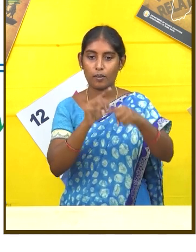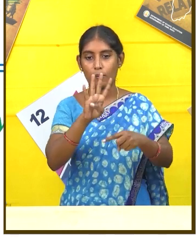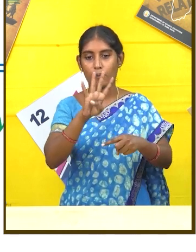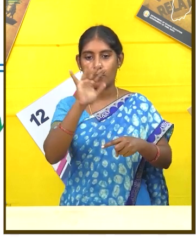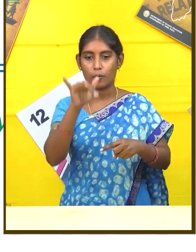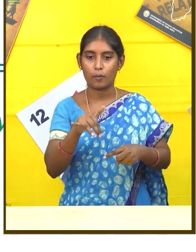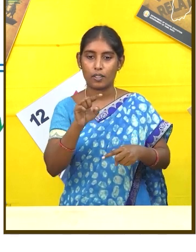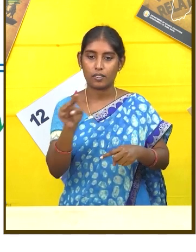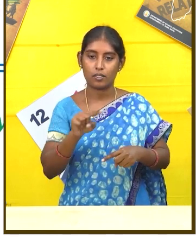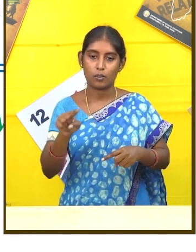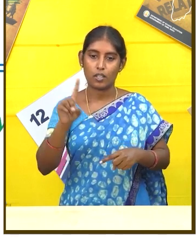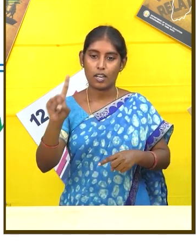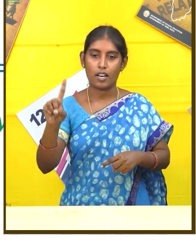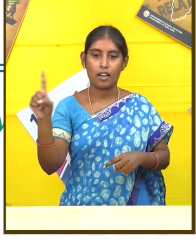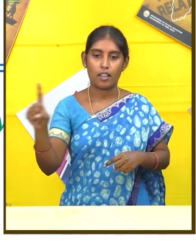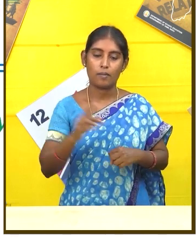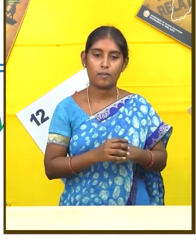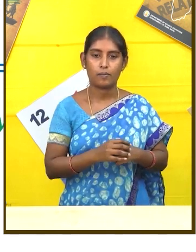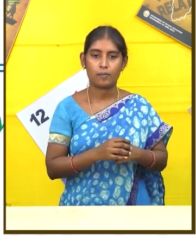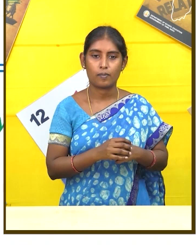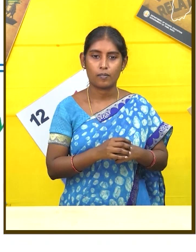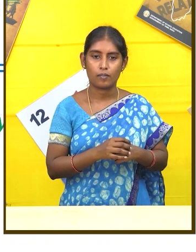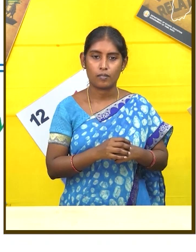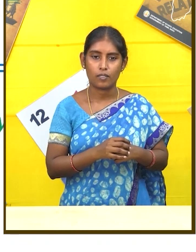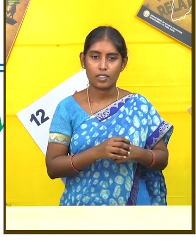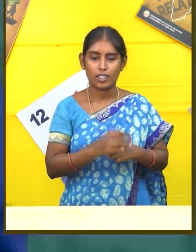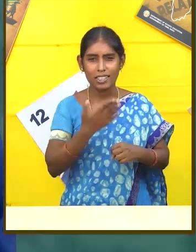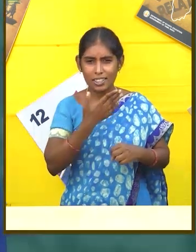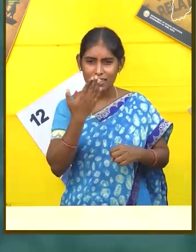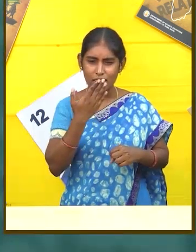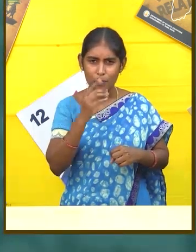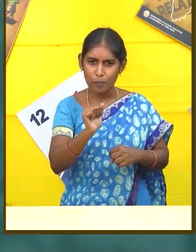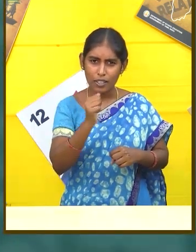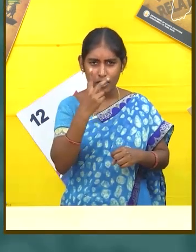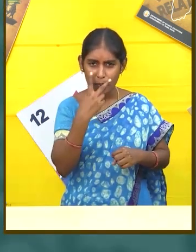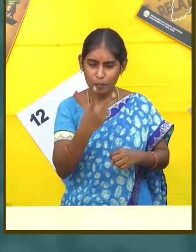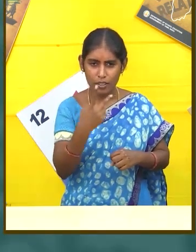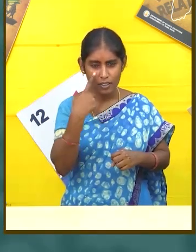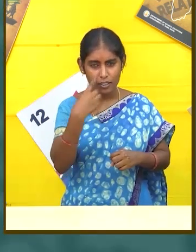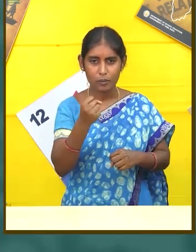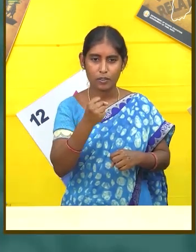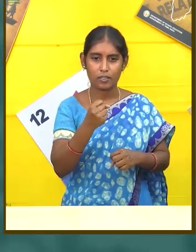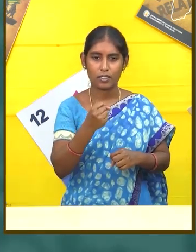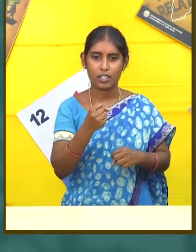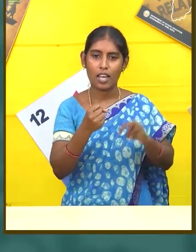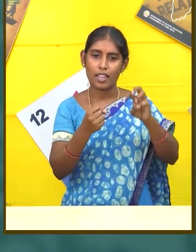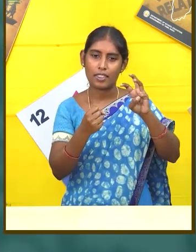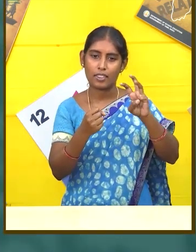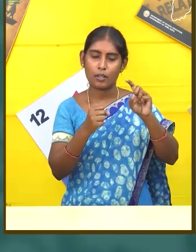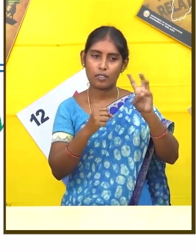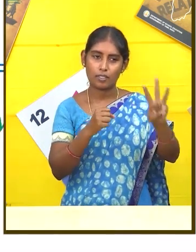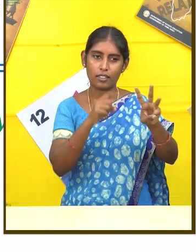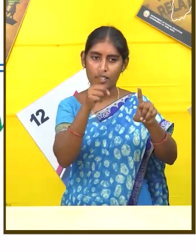plus 4y equal to 11. From there we may find what is y. What we should